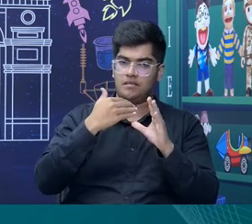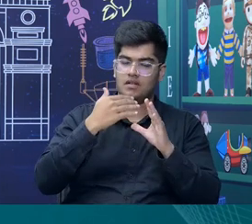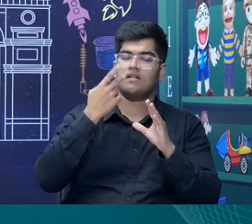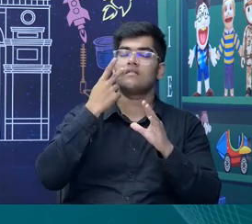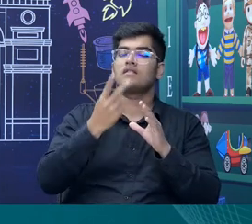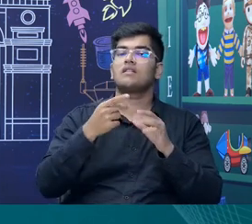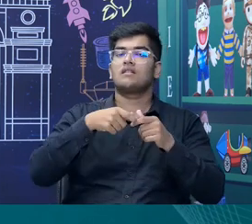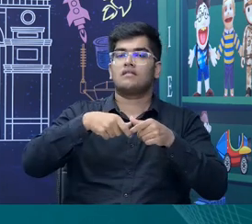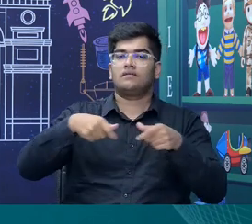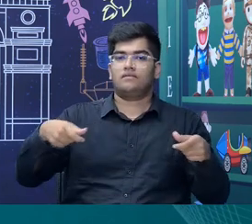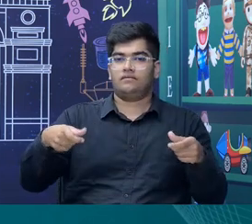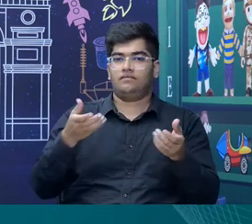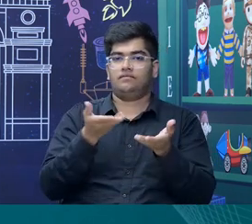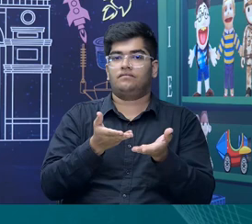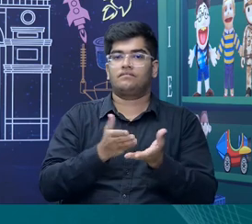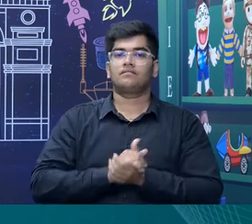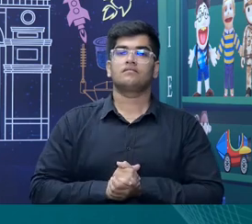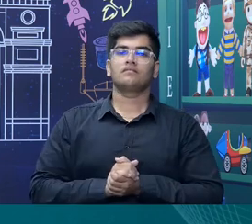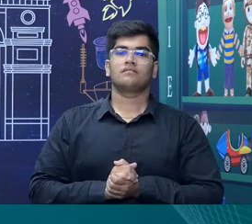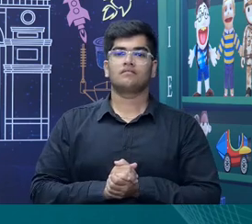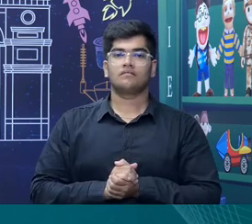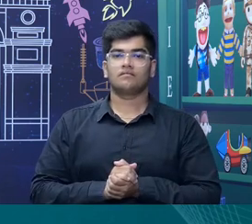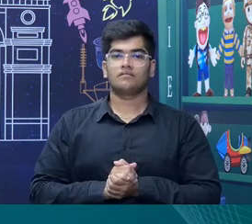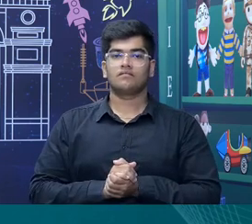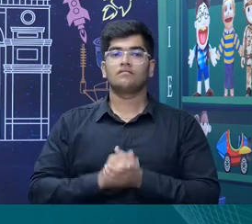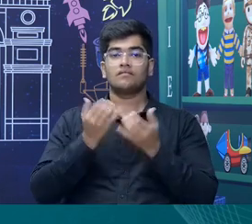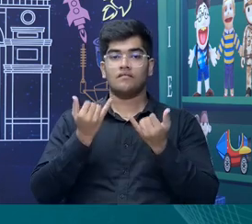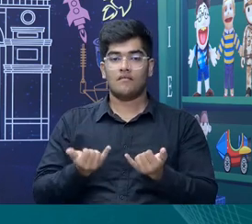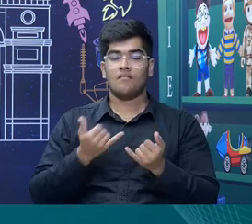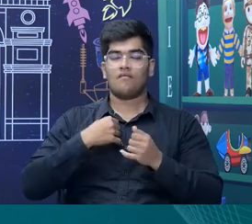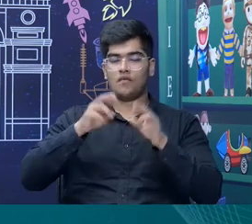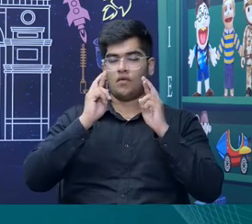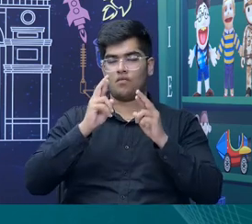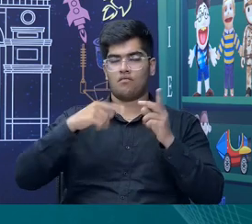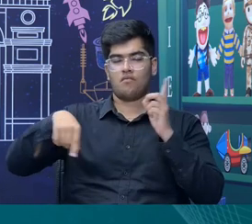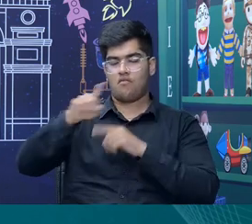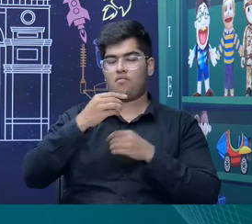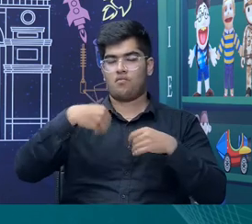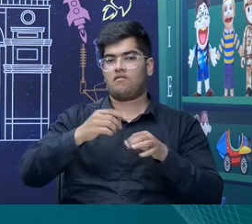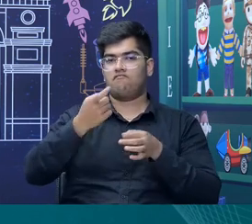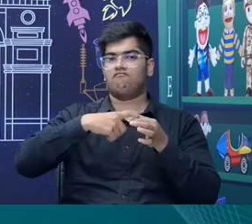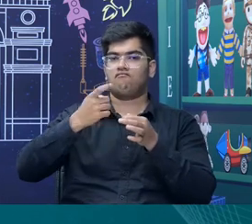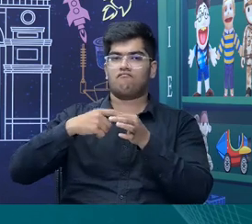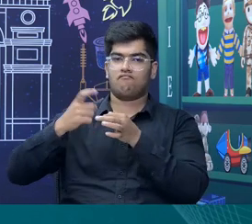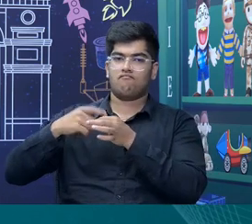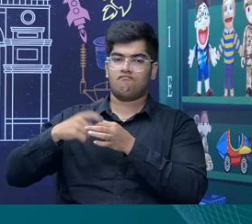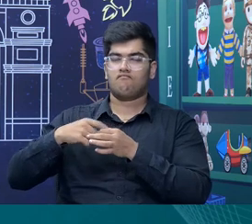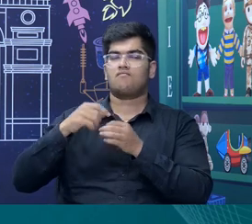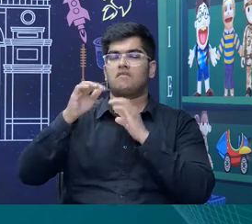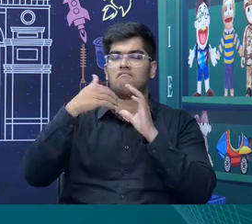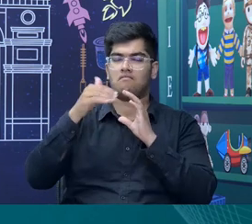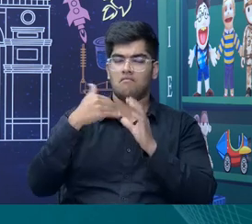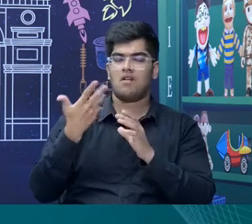class 12th cit.nic.in and we are expecting your participation in this live interaction